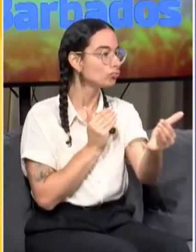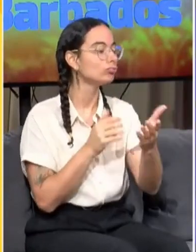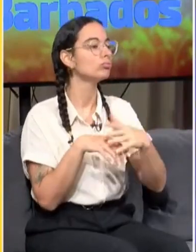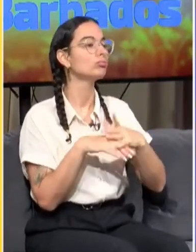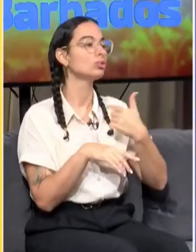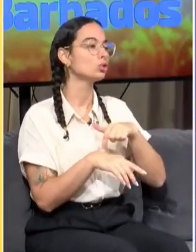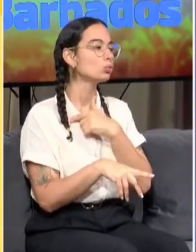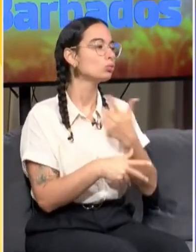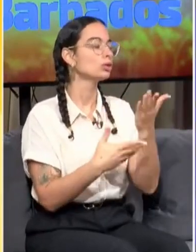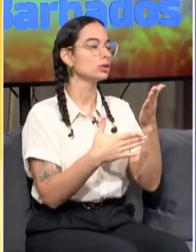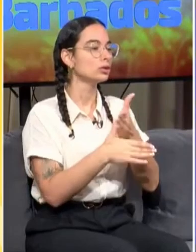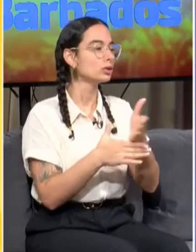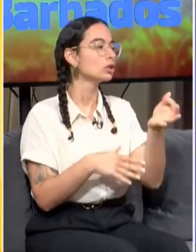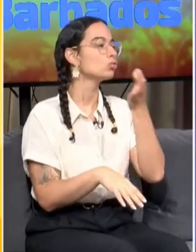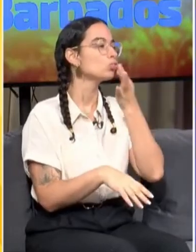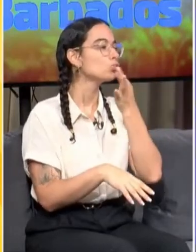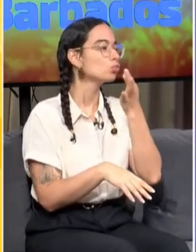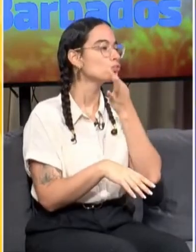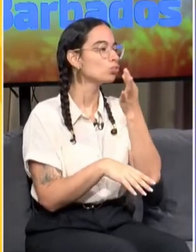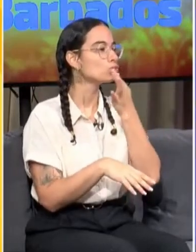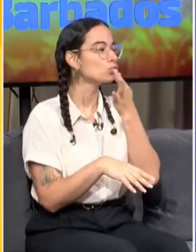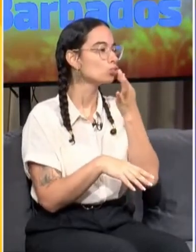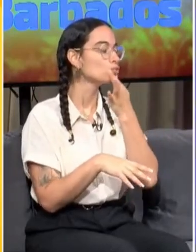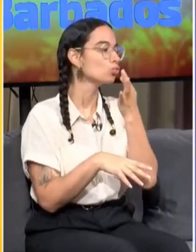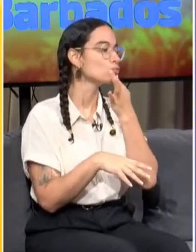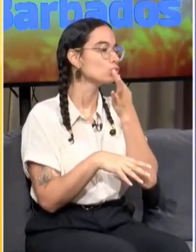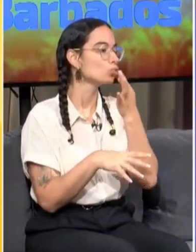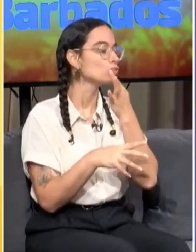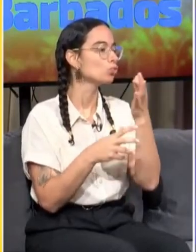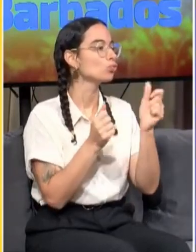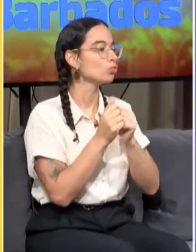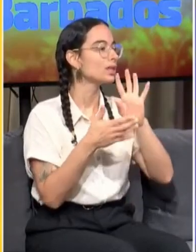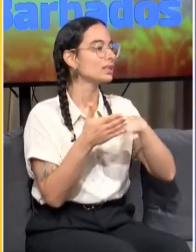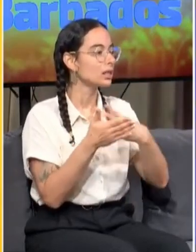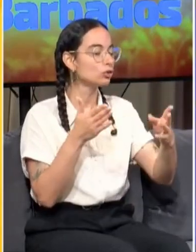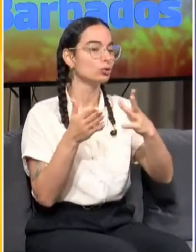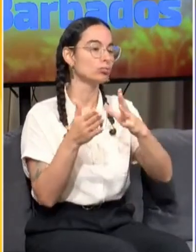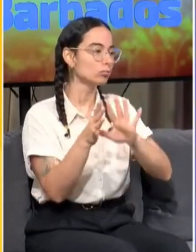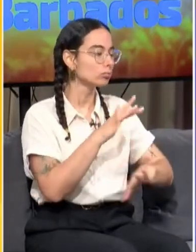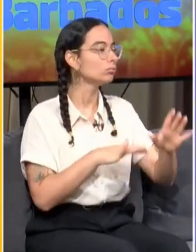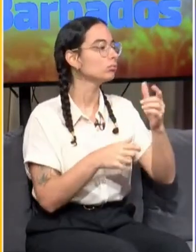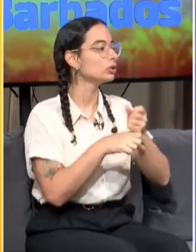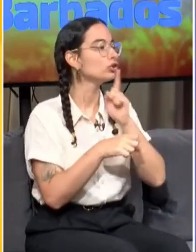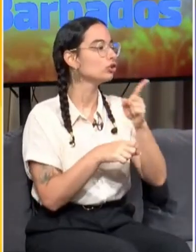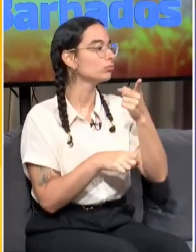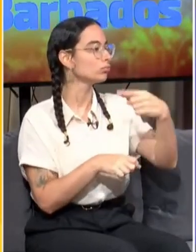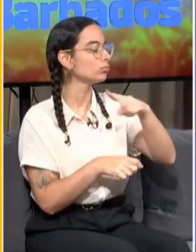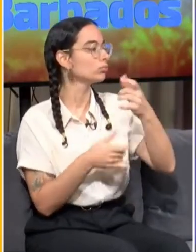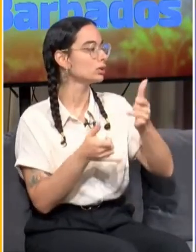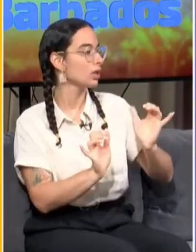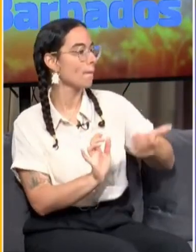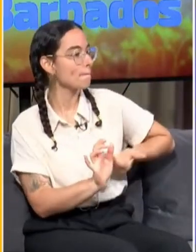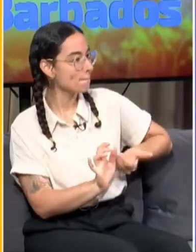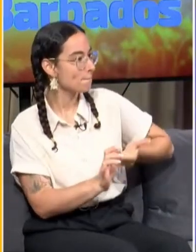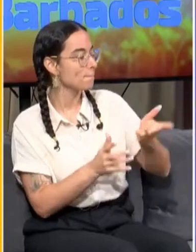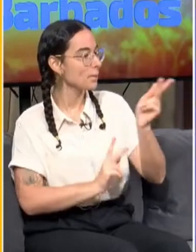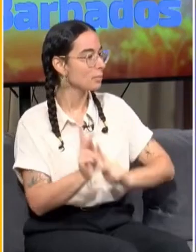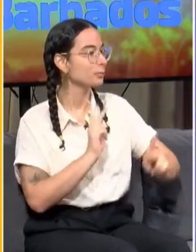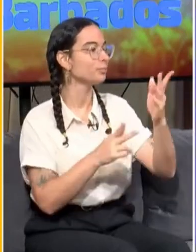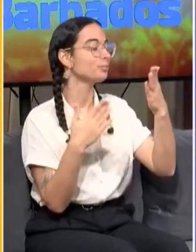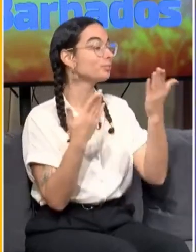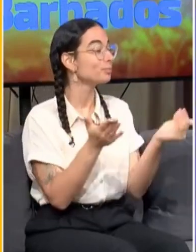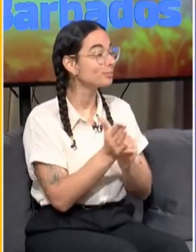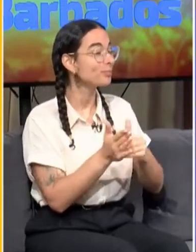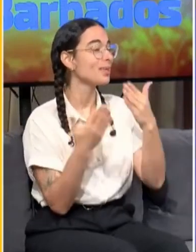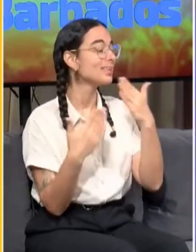exactly how you can do that. I'm sure she's still taking entries in. We want to thank you once again for coming in and sharing with us. Don't